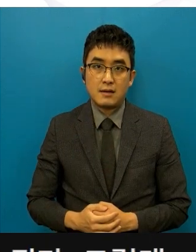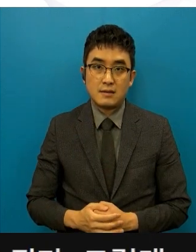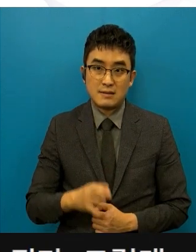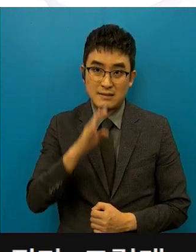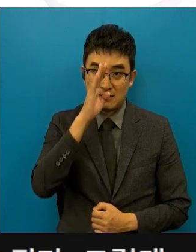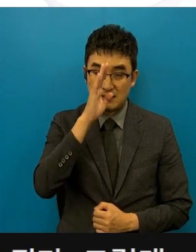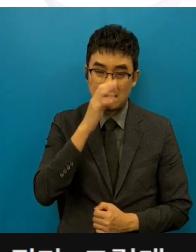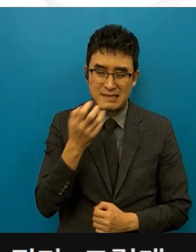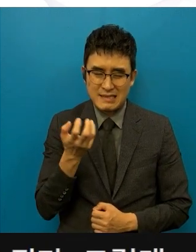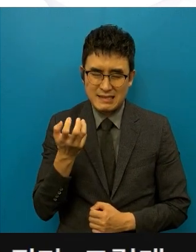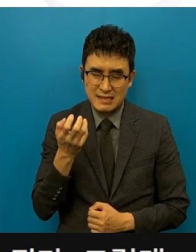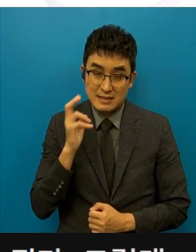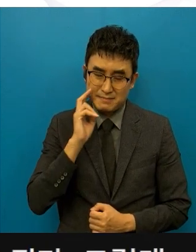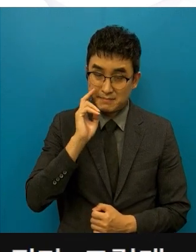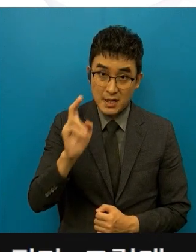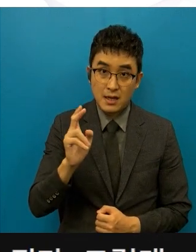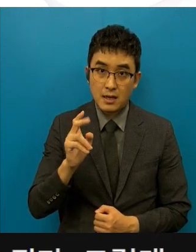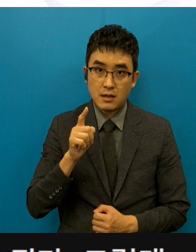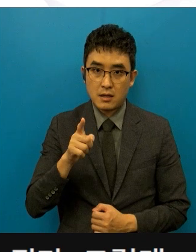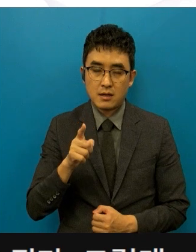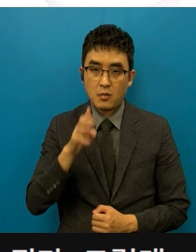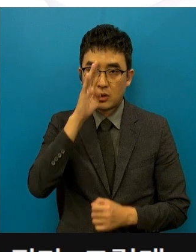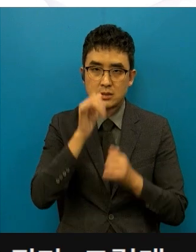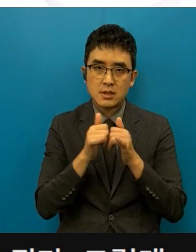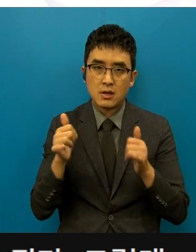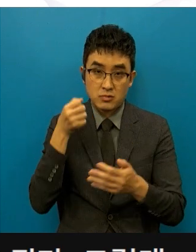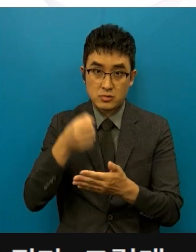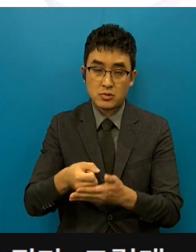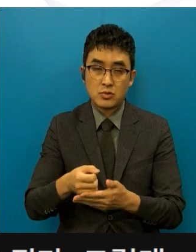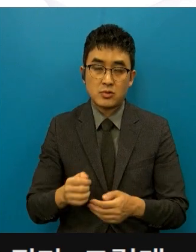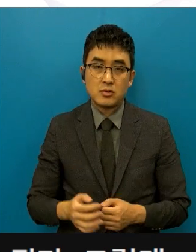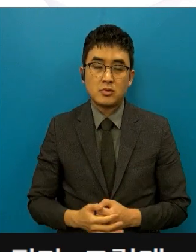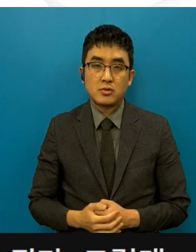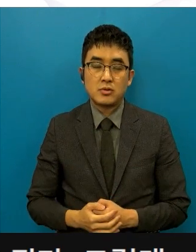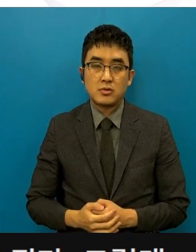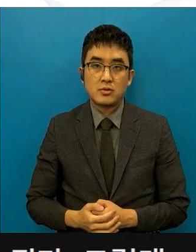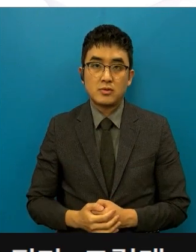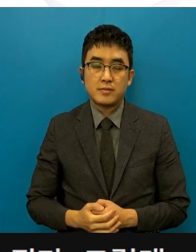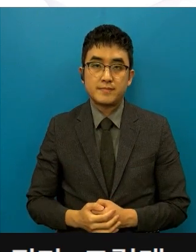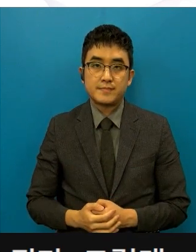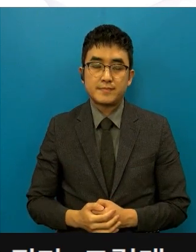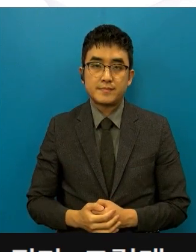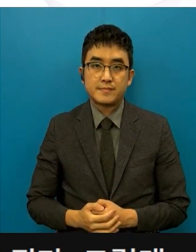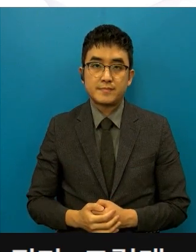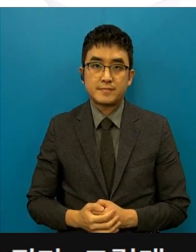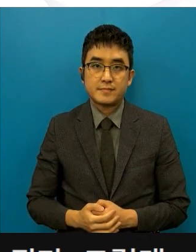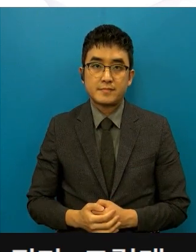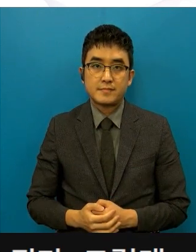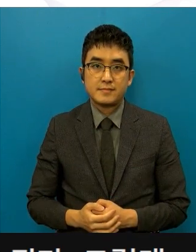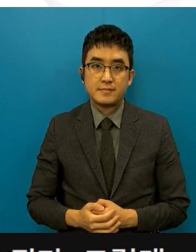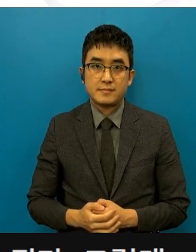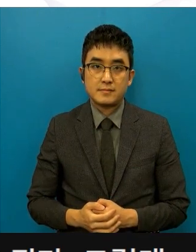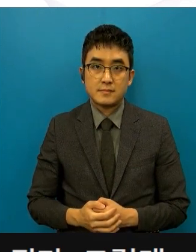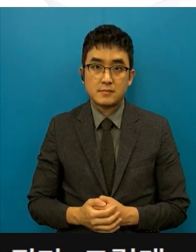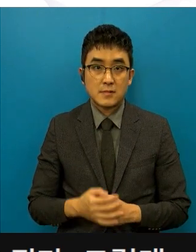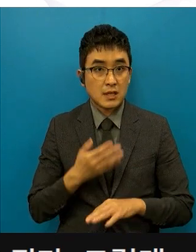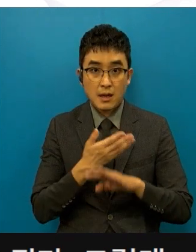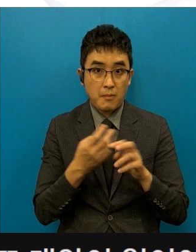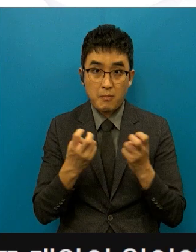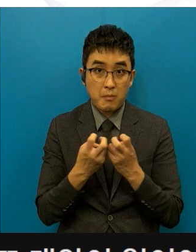also up to the patient to define and decide what is a reasonable alternative, or is there any. So